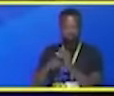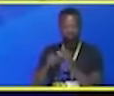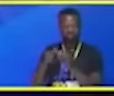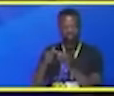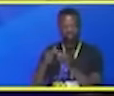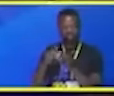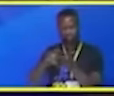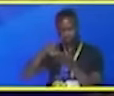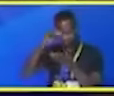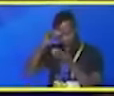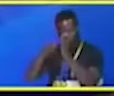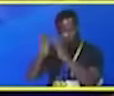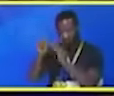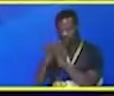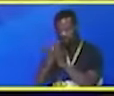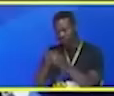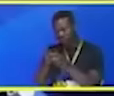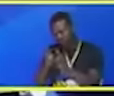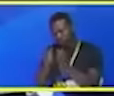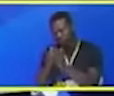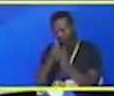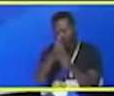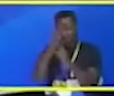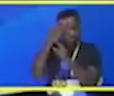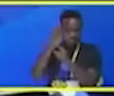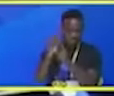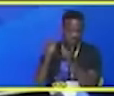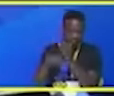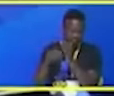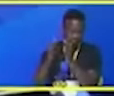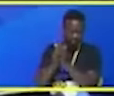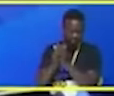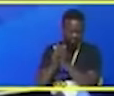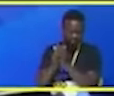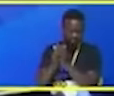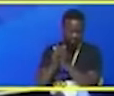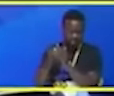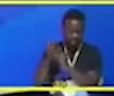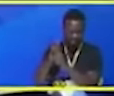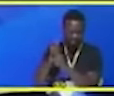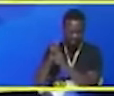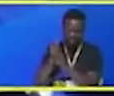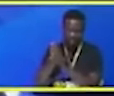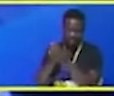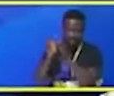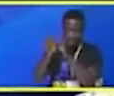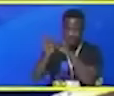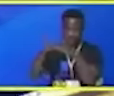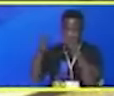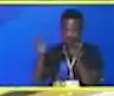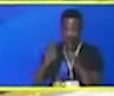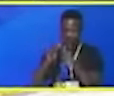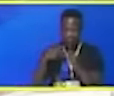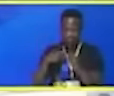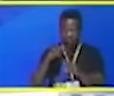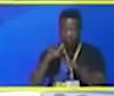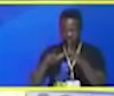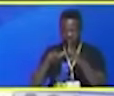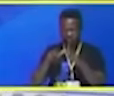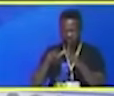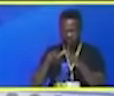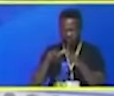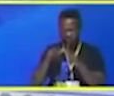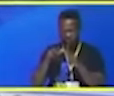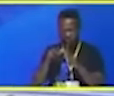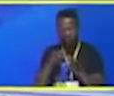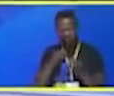a way that he's not known before. And all that was courtesy and open door. So I want to walk in keeping with this